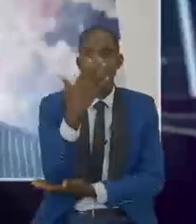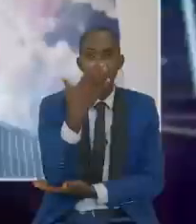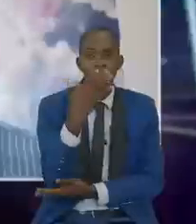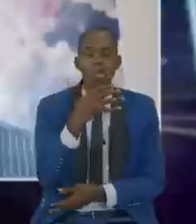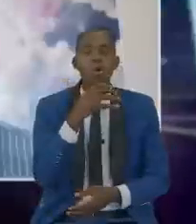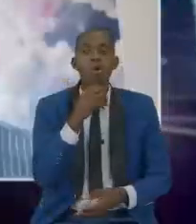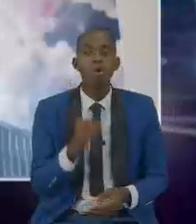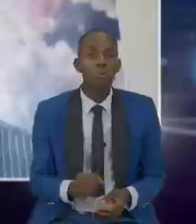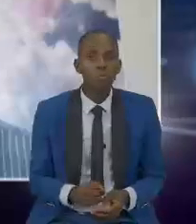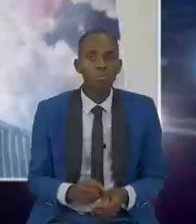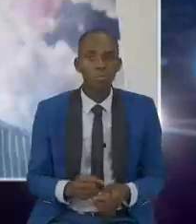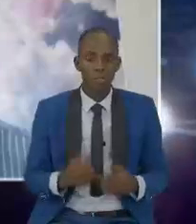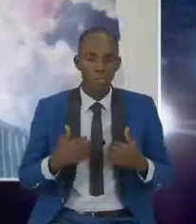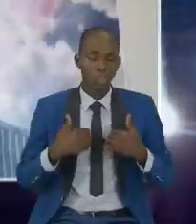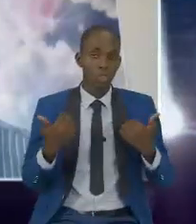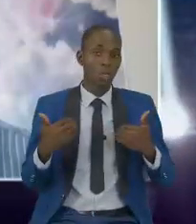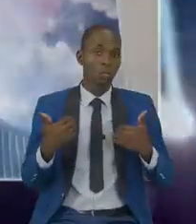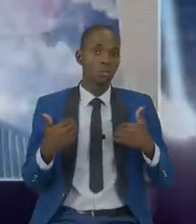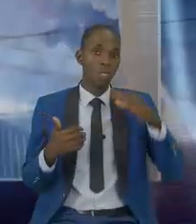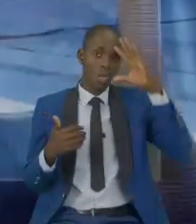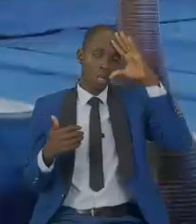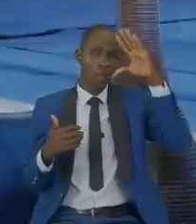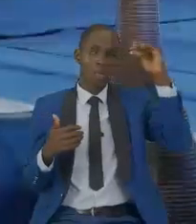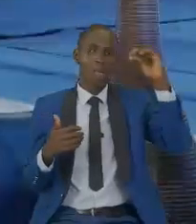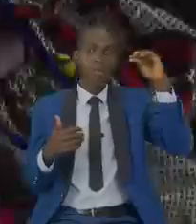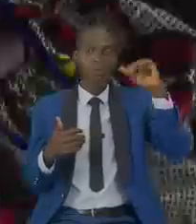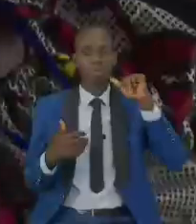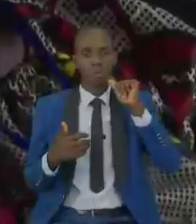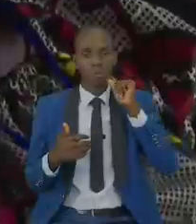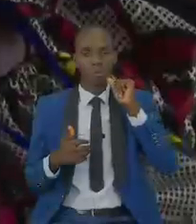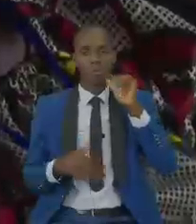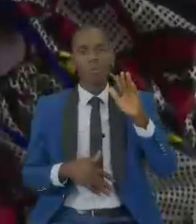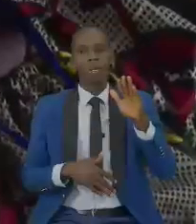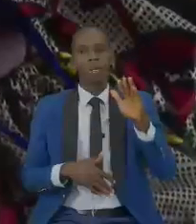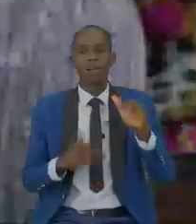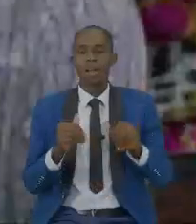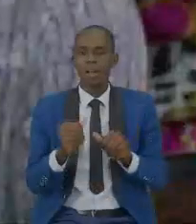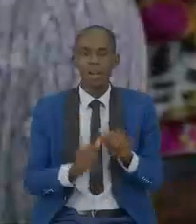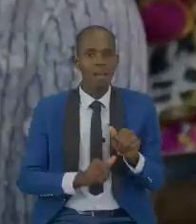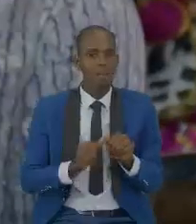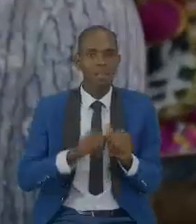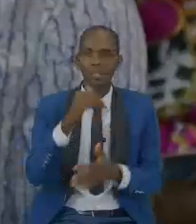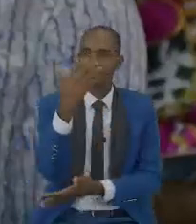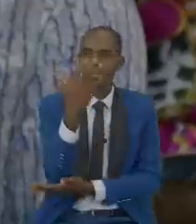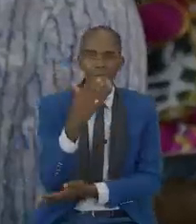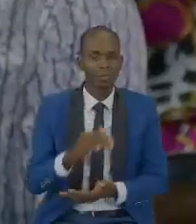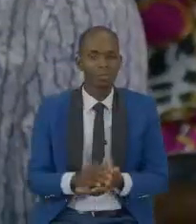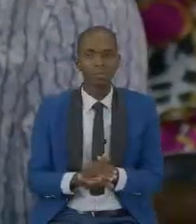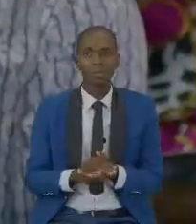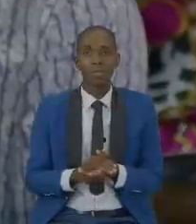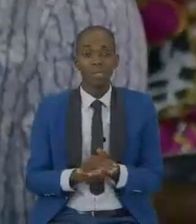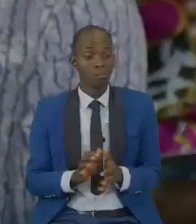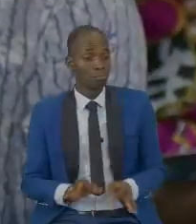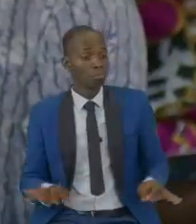young, man, woman, every tree, very significant